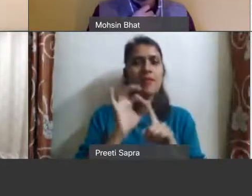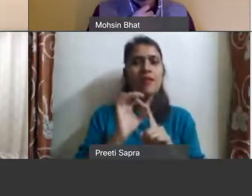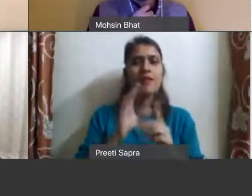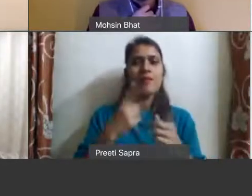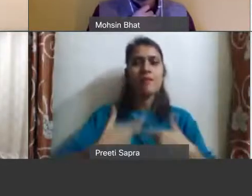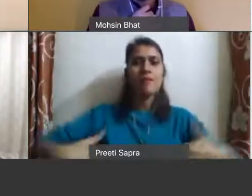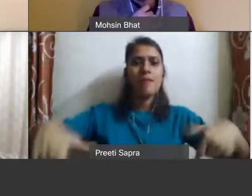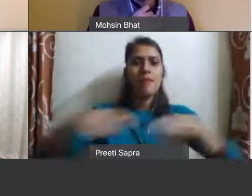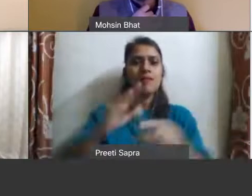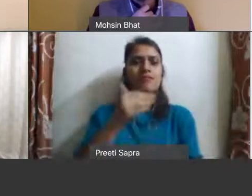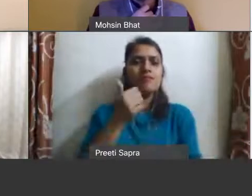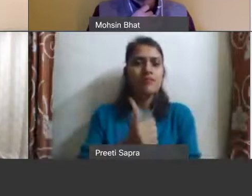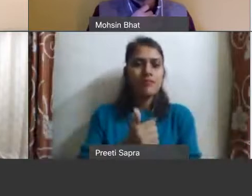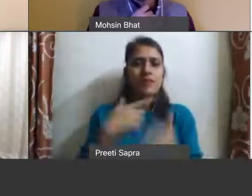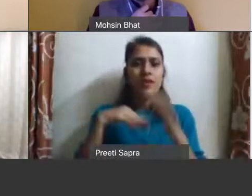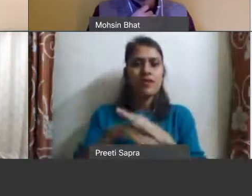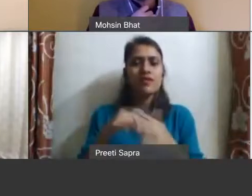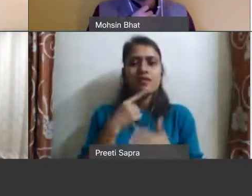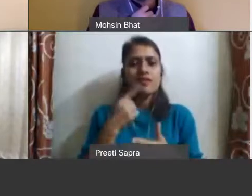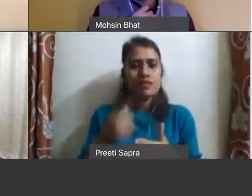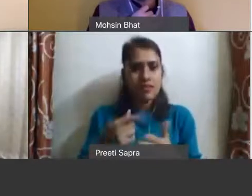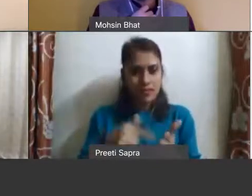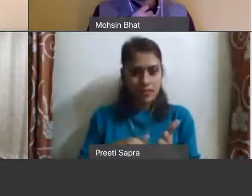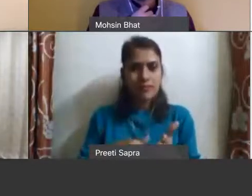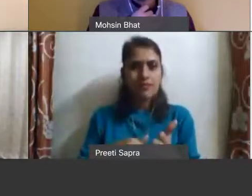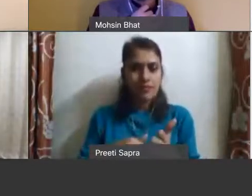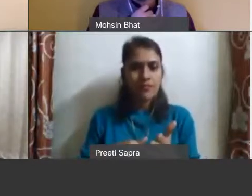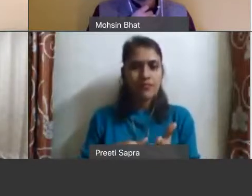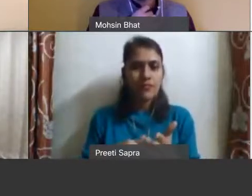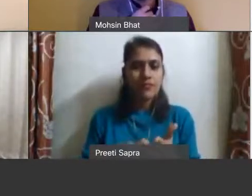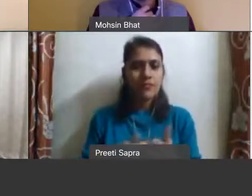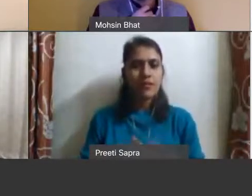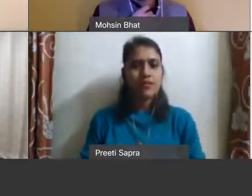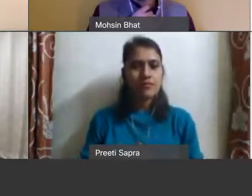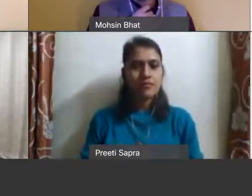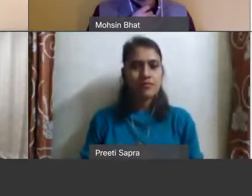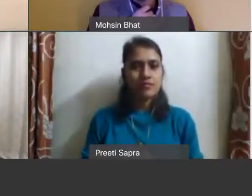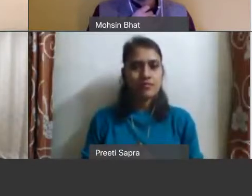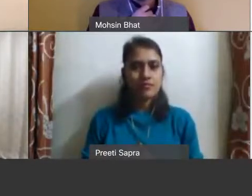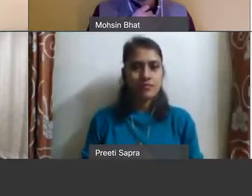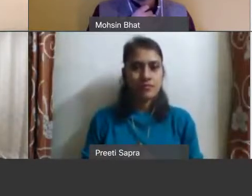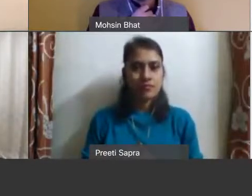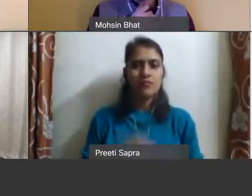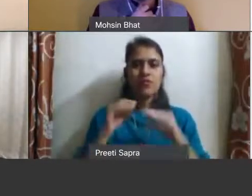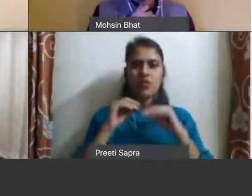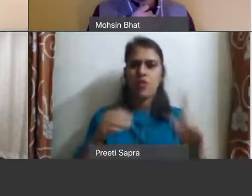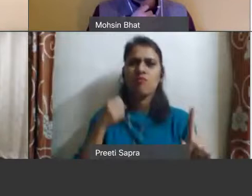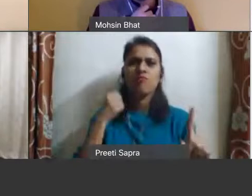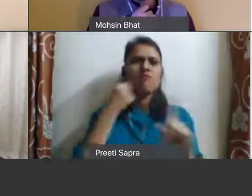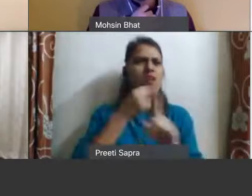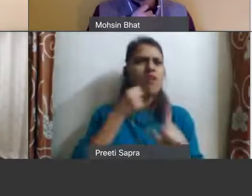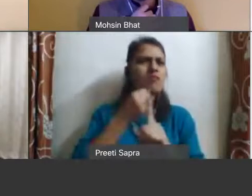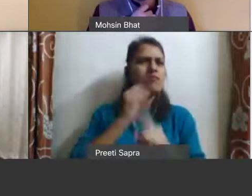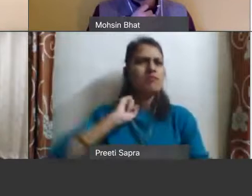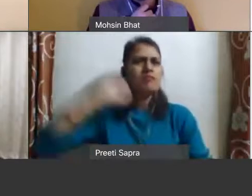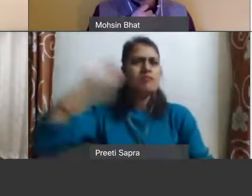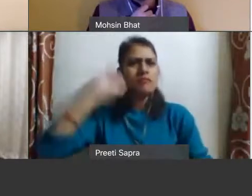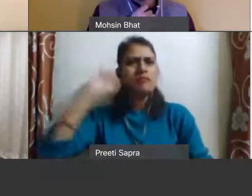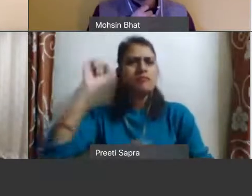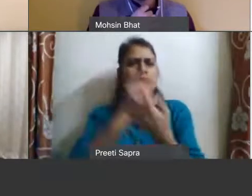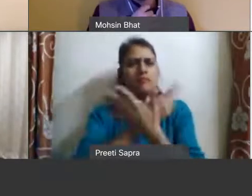Act. The enactment of this particular law saw widespread protests across the country. It saw